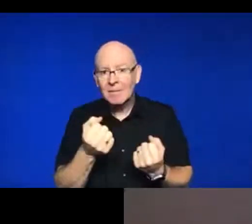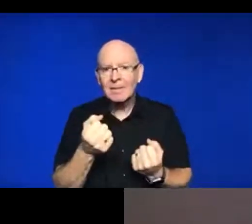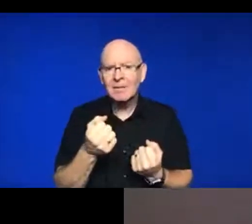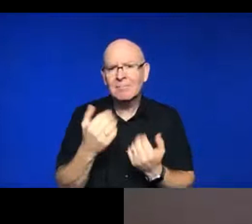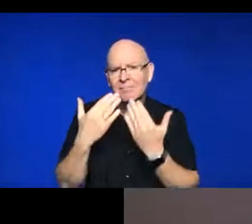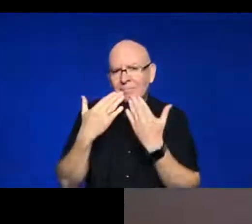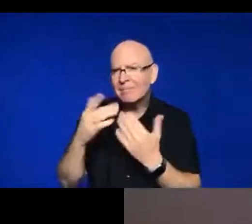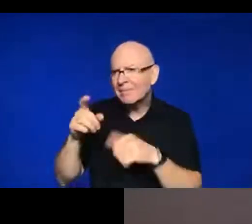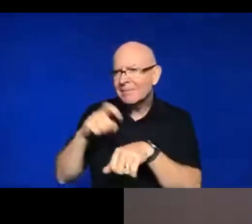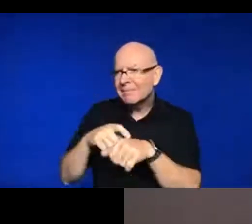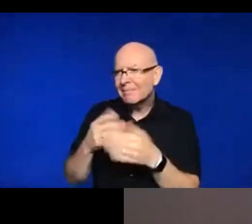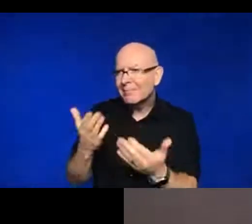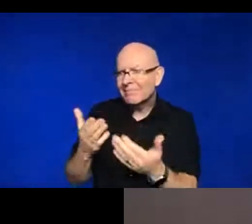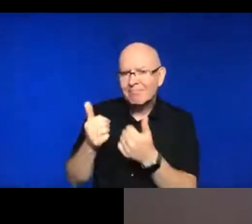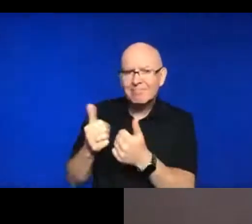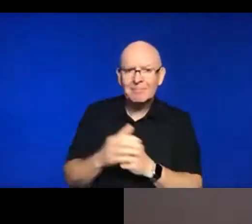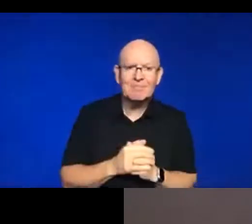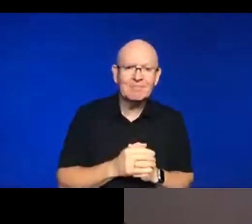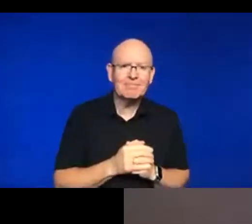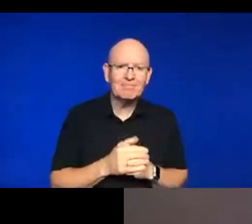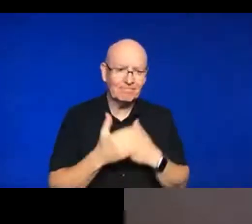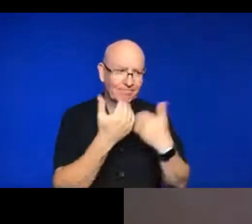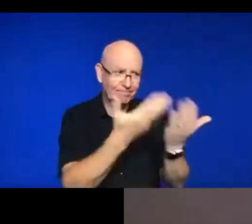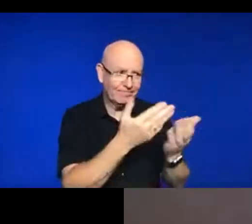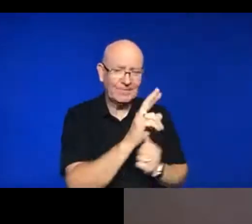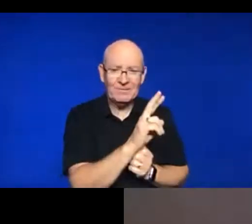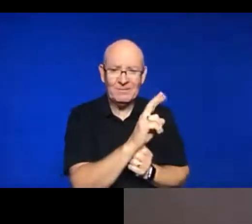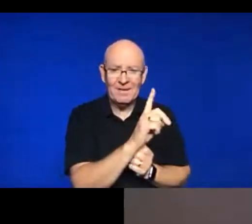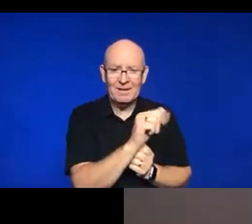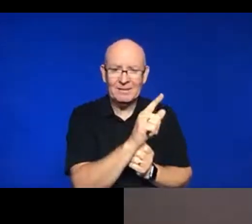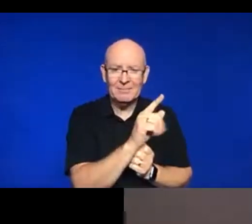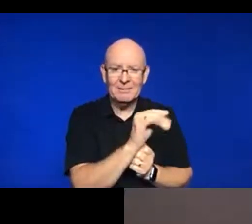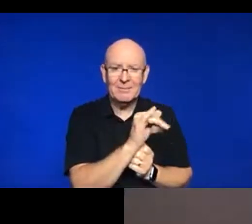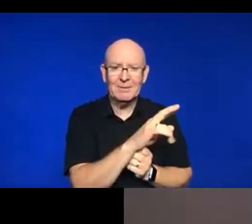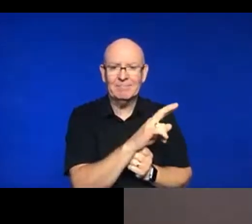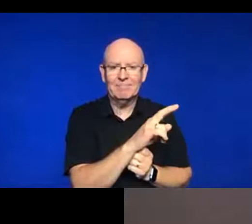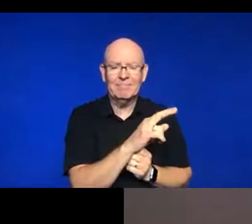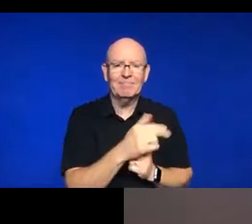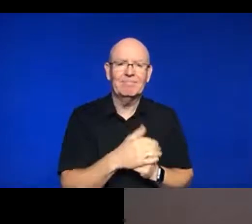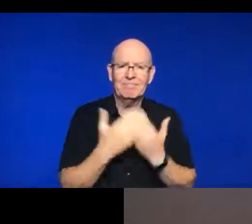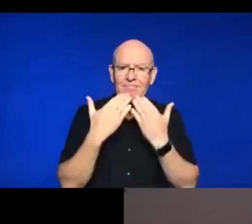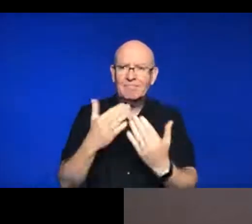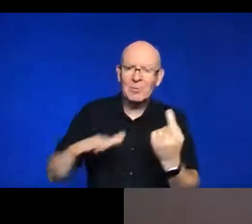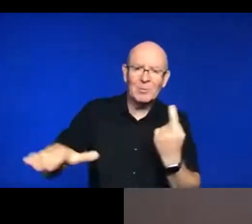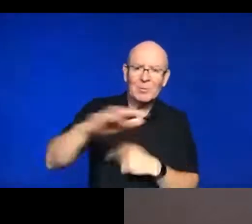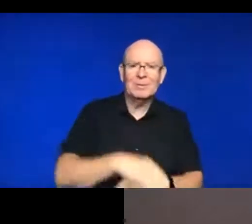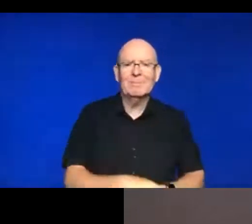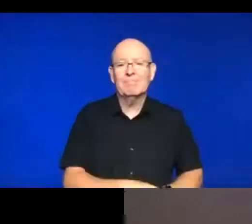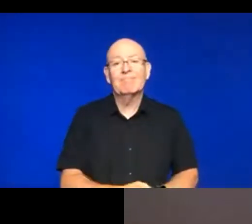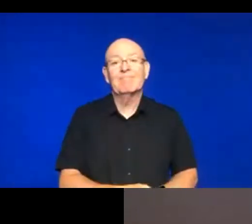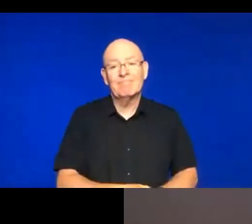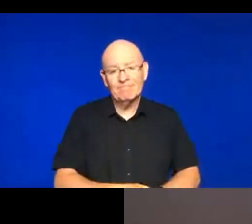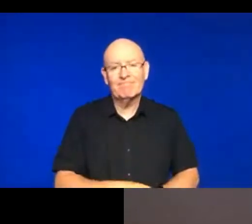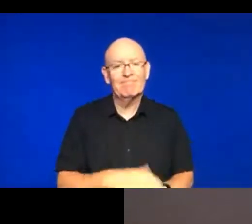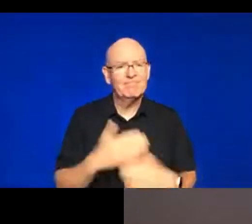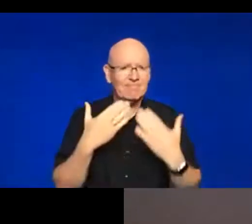in the current time when we are faced with so much uncertainty. I think social protection is